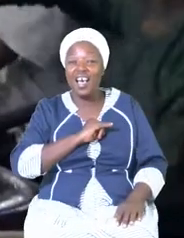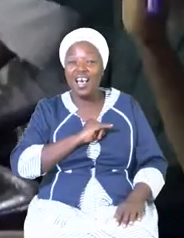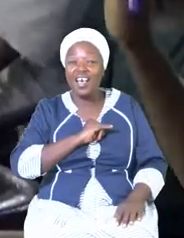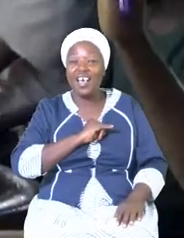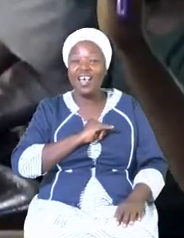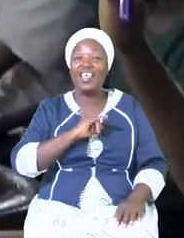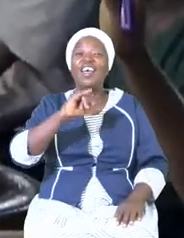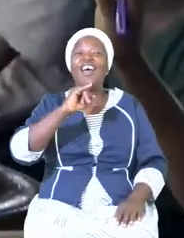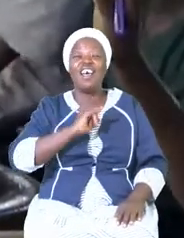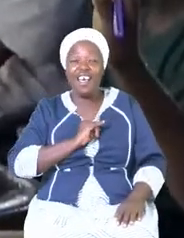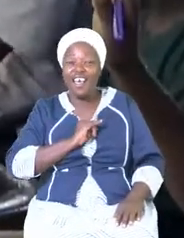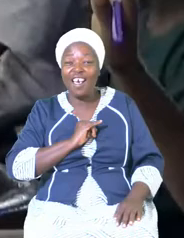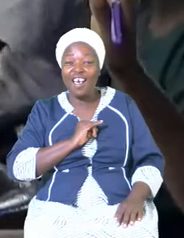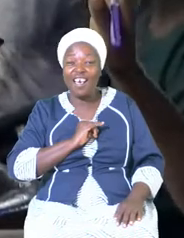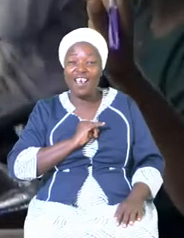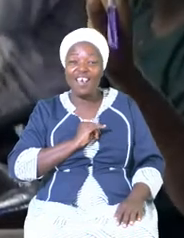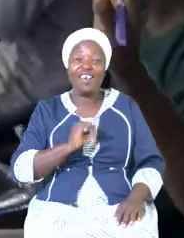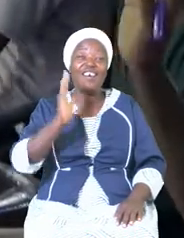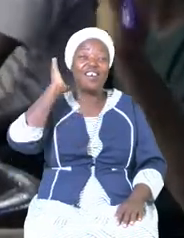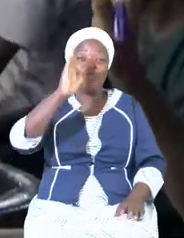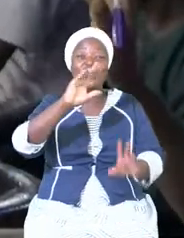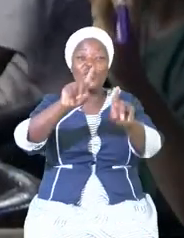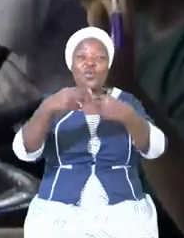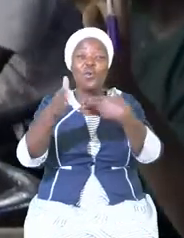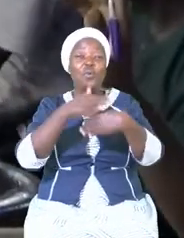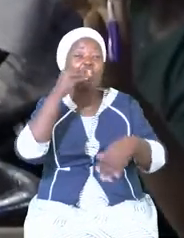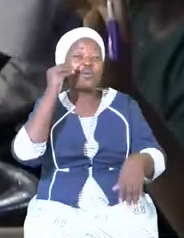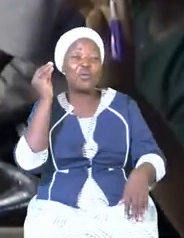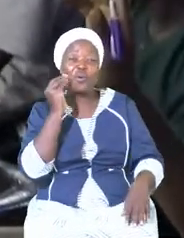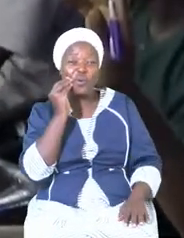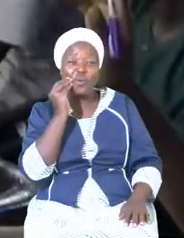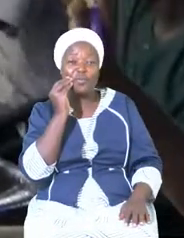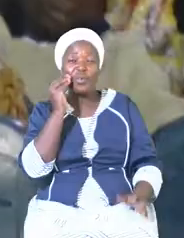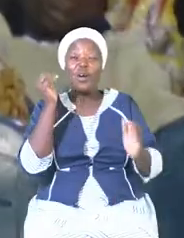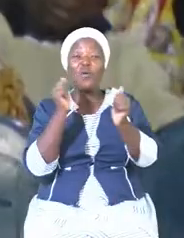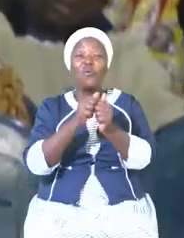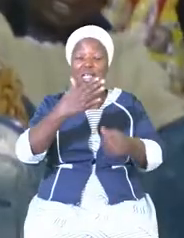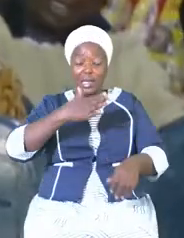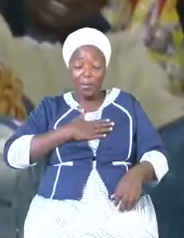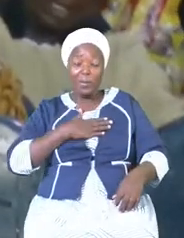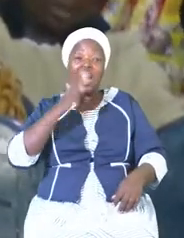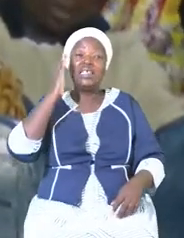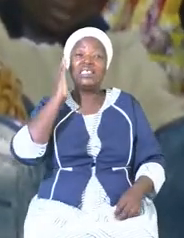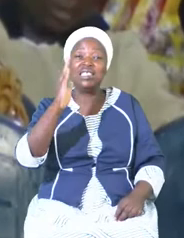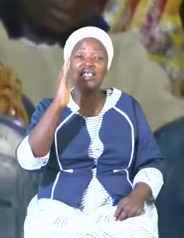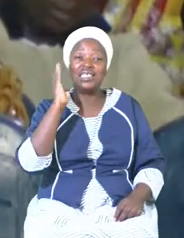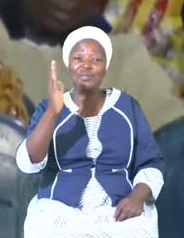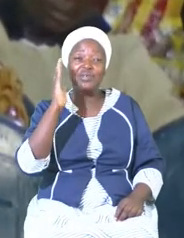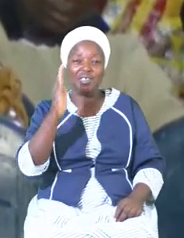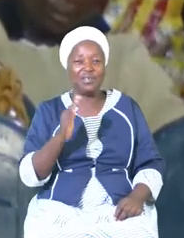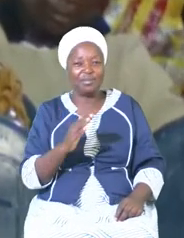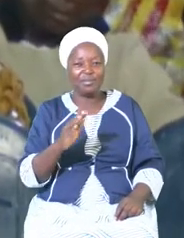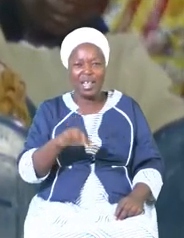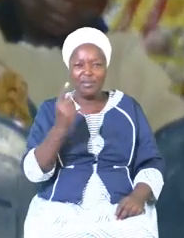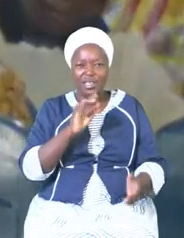I will go back home with my testimony. Anywhere you are, you